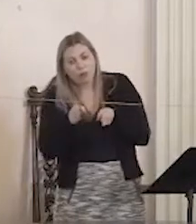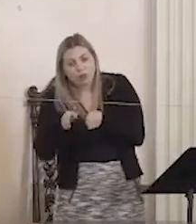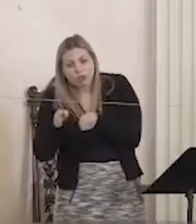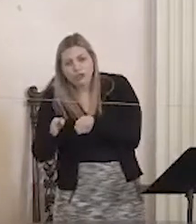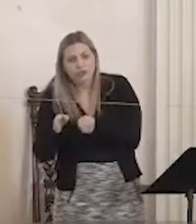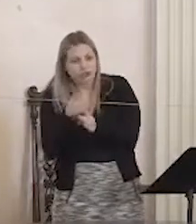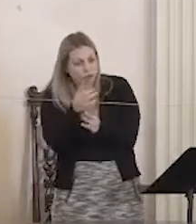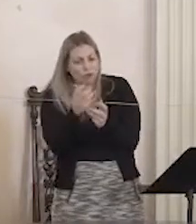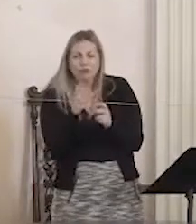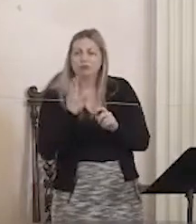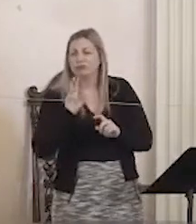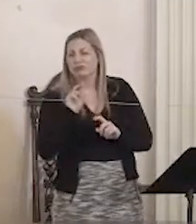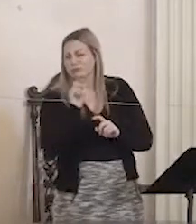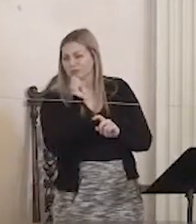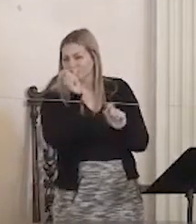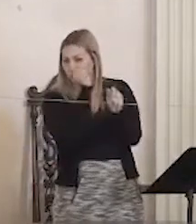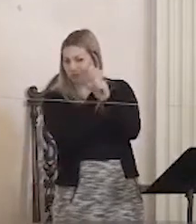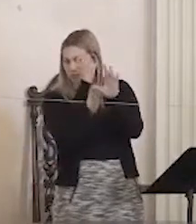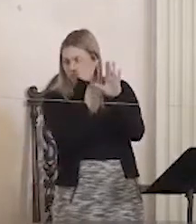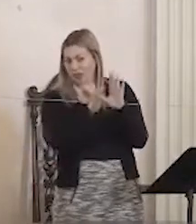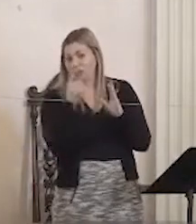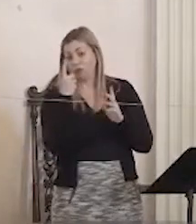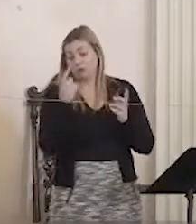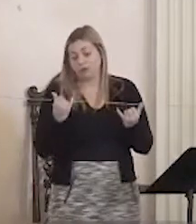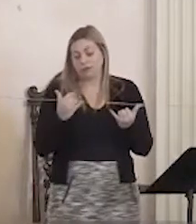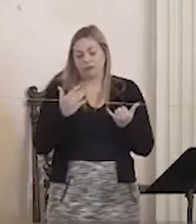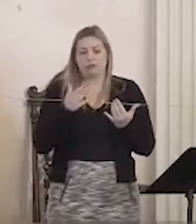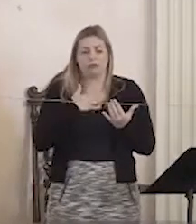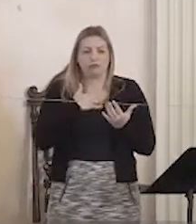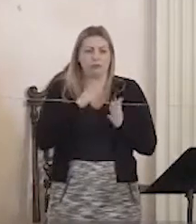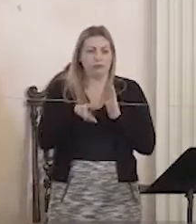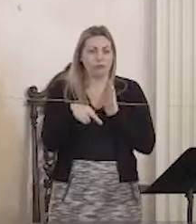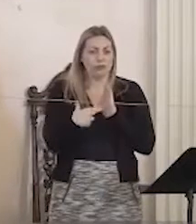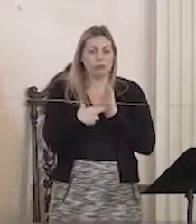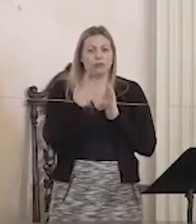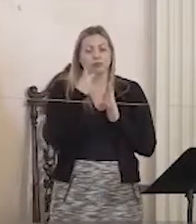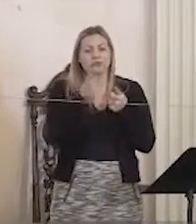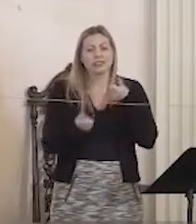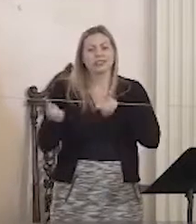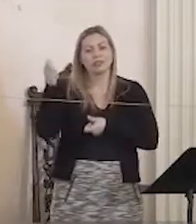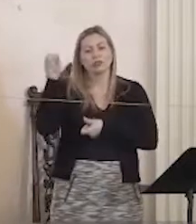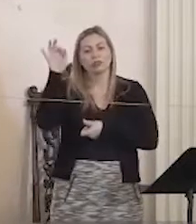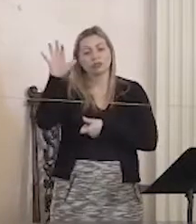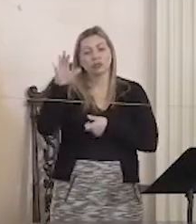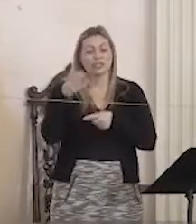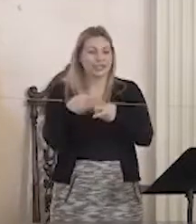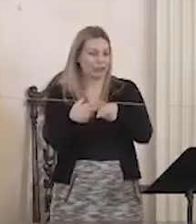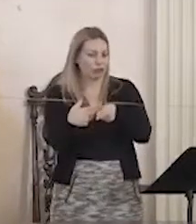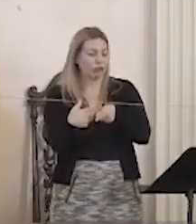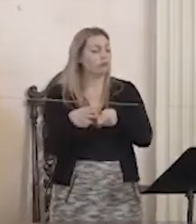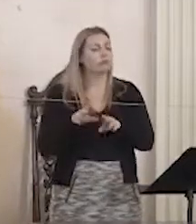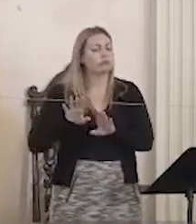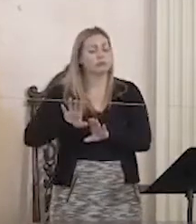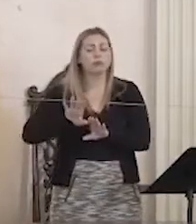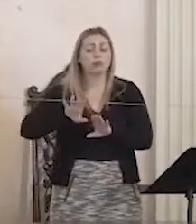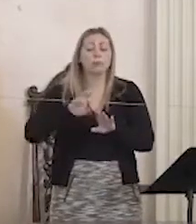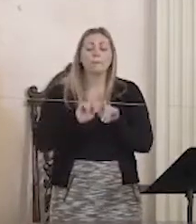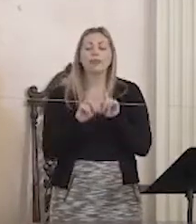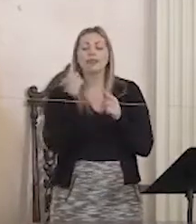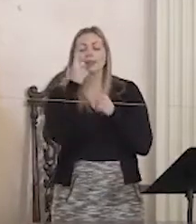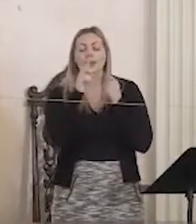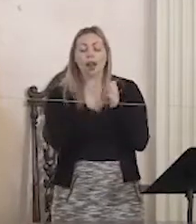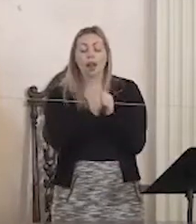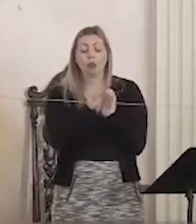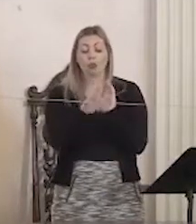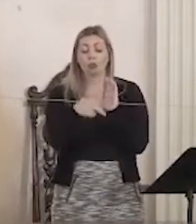you want in the role that I currently hold as senior minister interim, but about the way this role